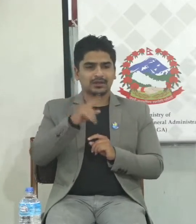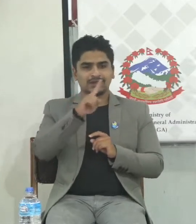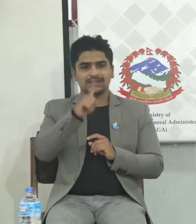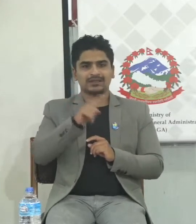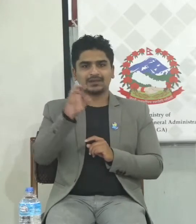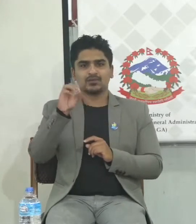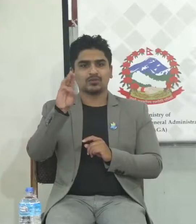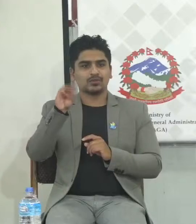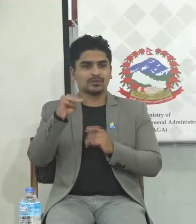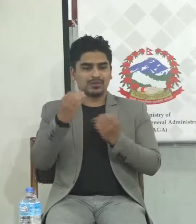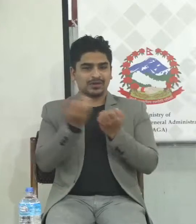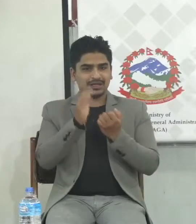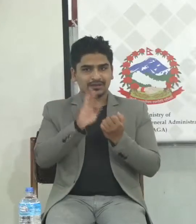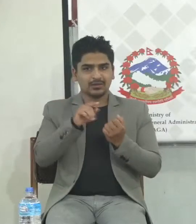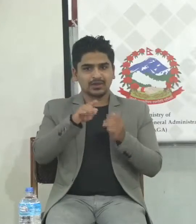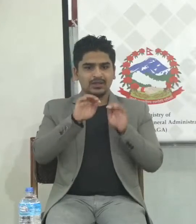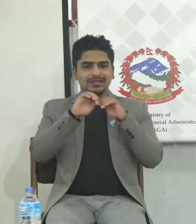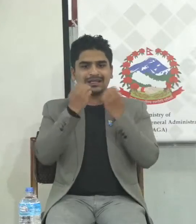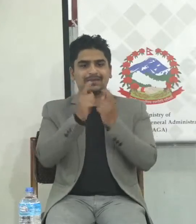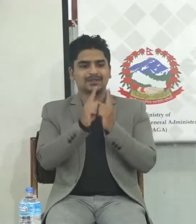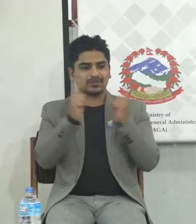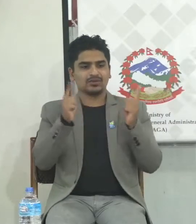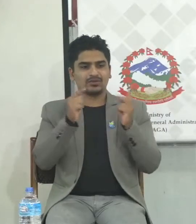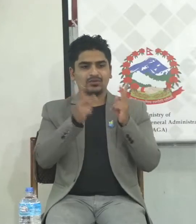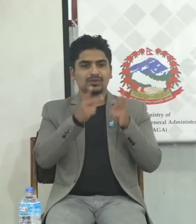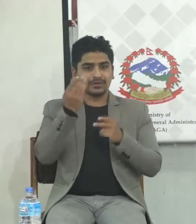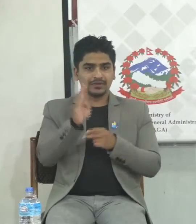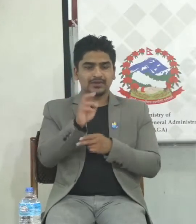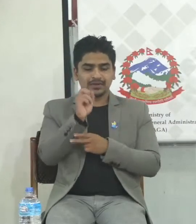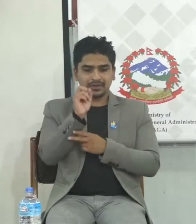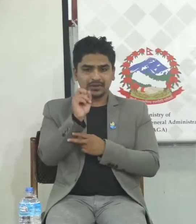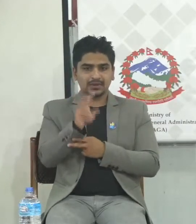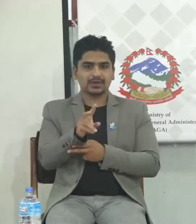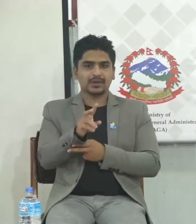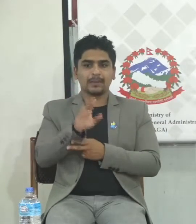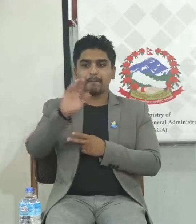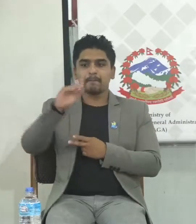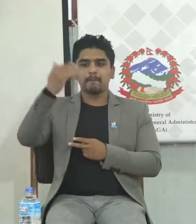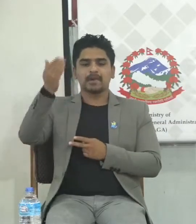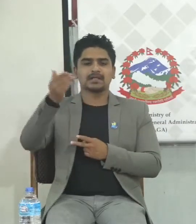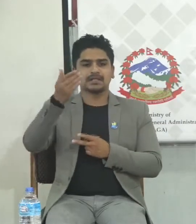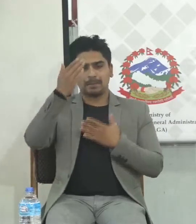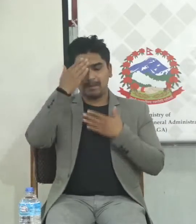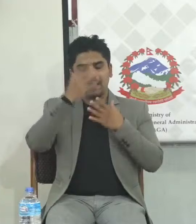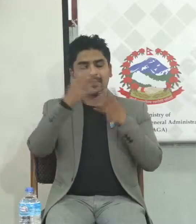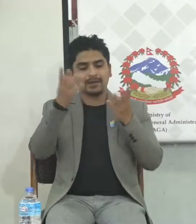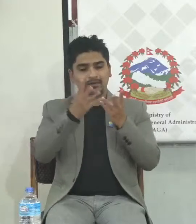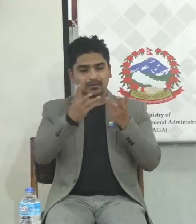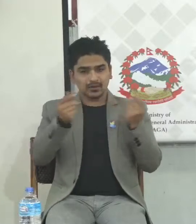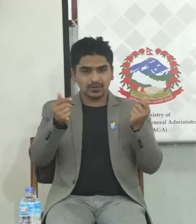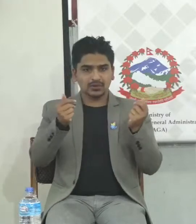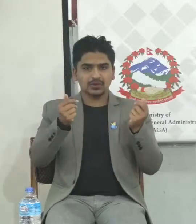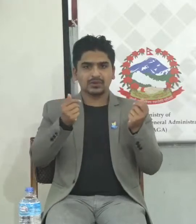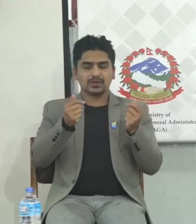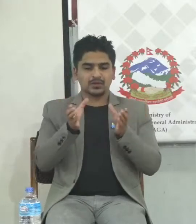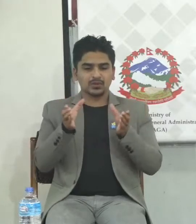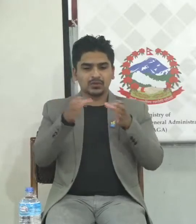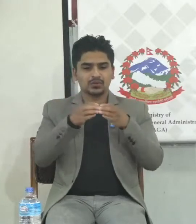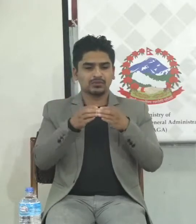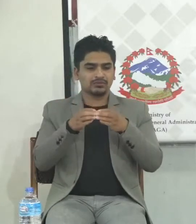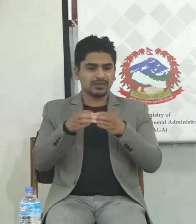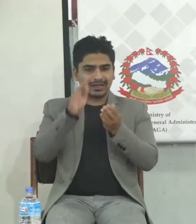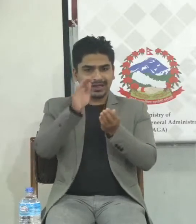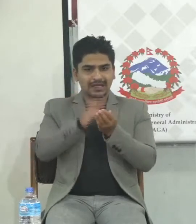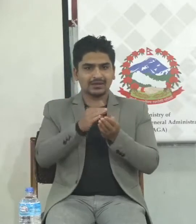the pandemic, even having them in a group, people get motivations. Like when we do the group exercise,